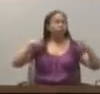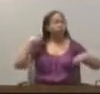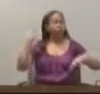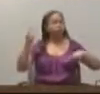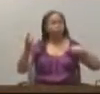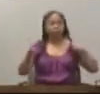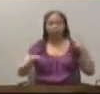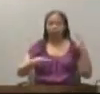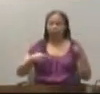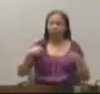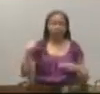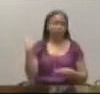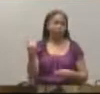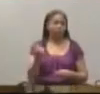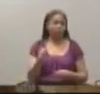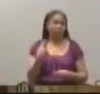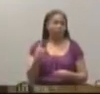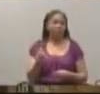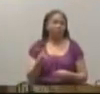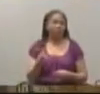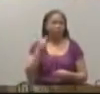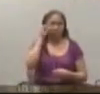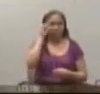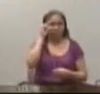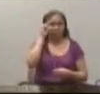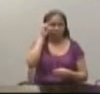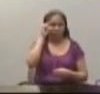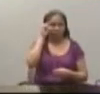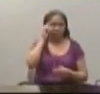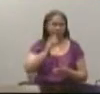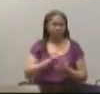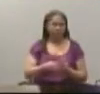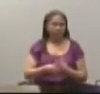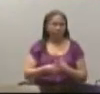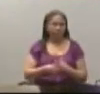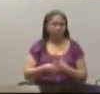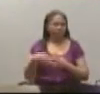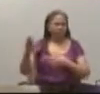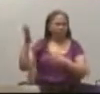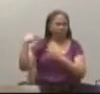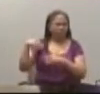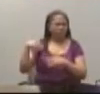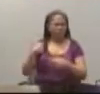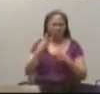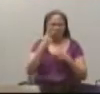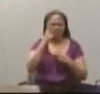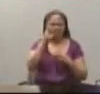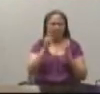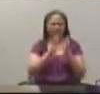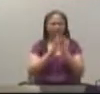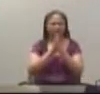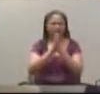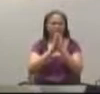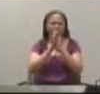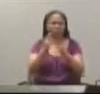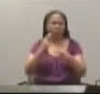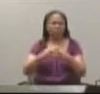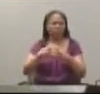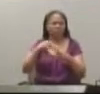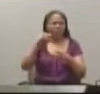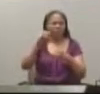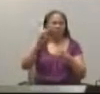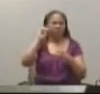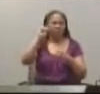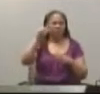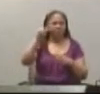Rejoice. We recently went to see the movie Star. And it was a good movie.